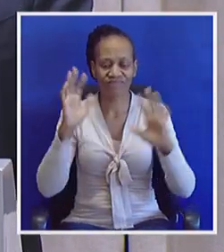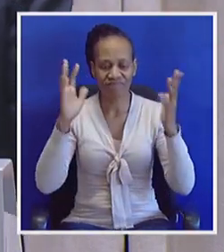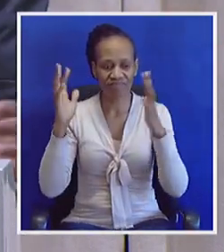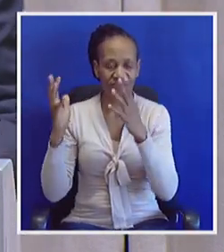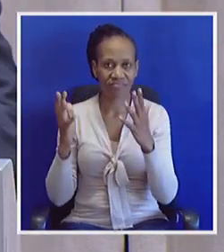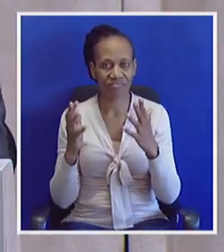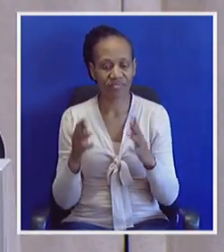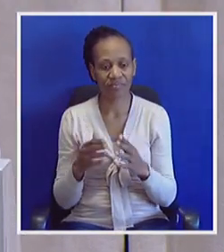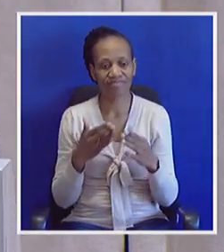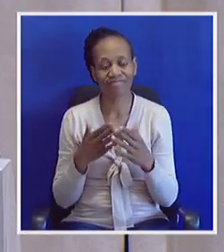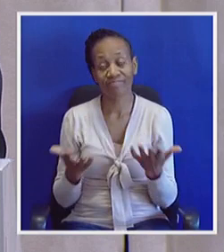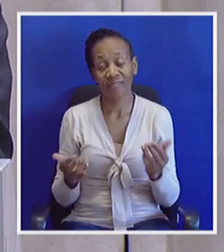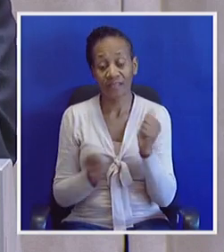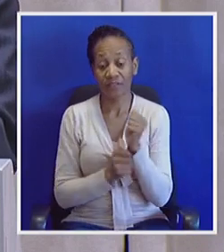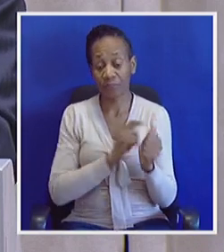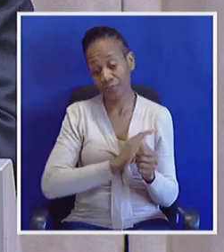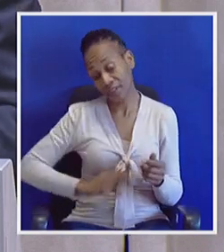Honorable Deputy President.